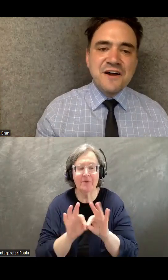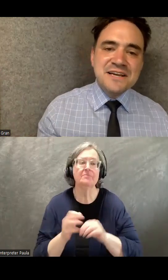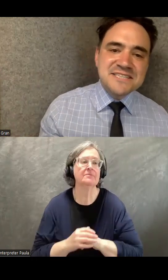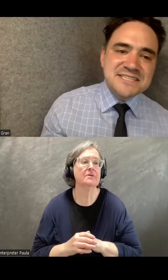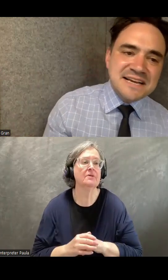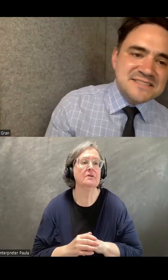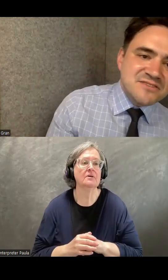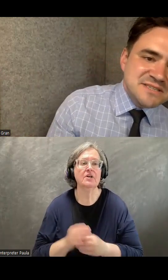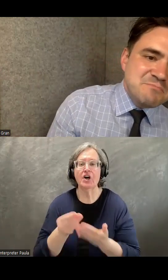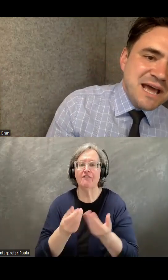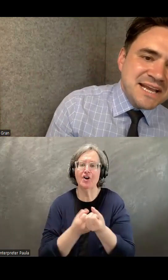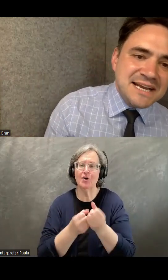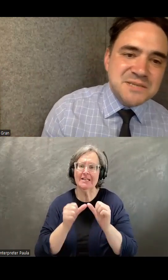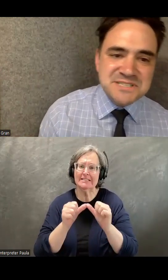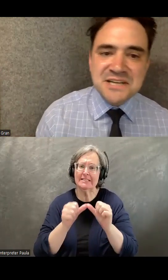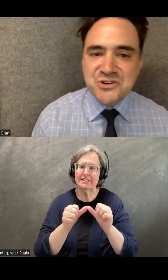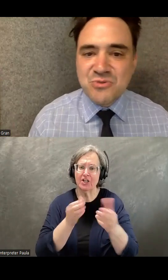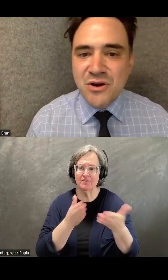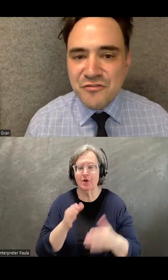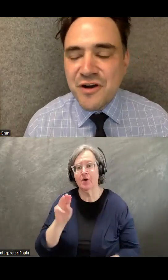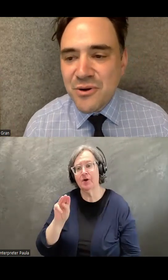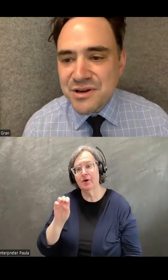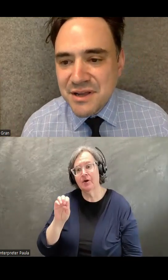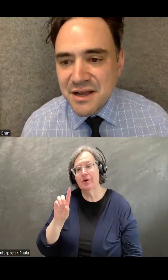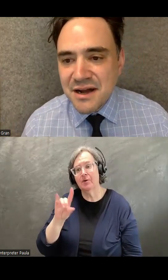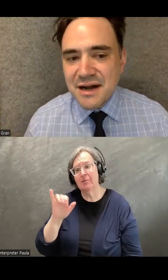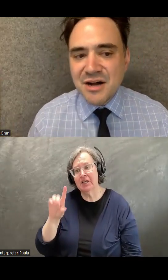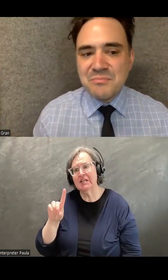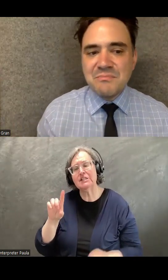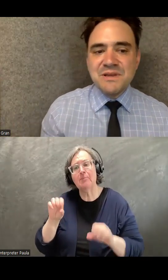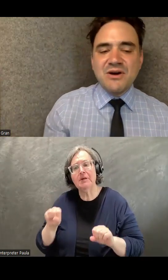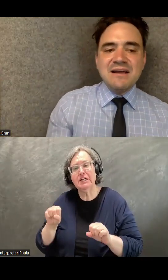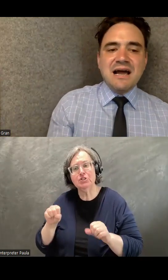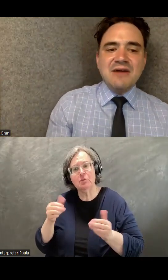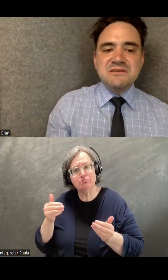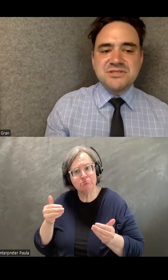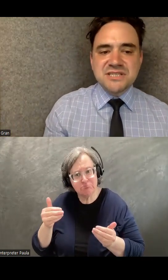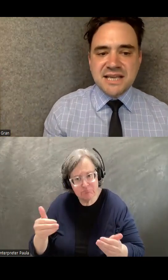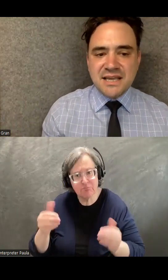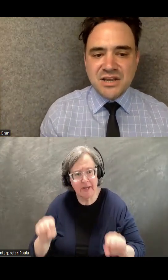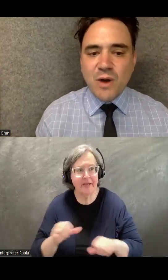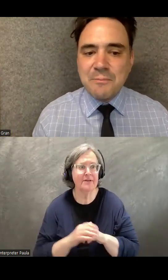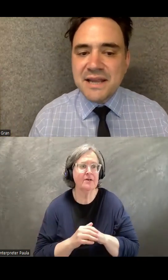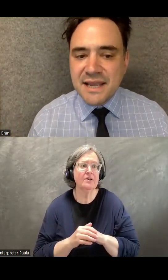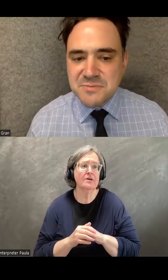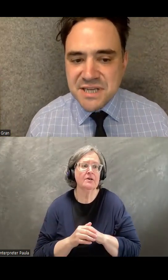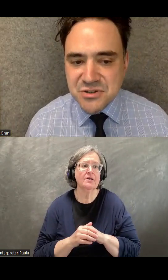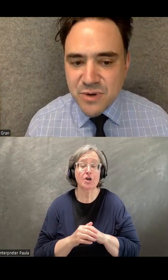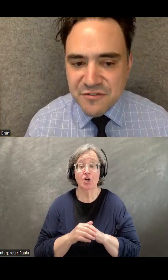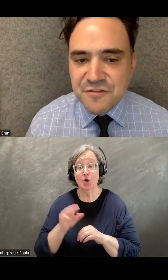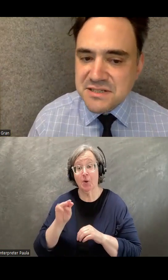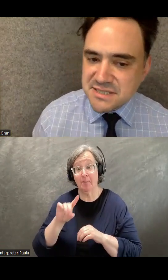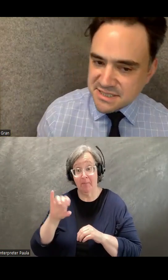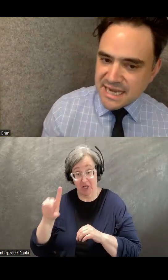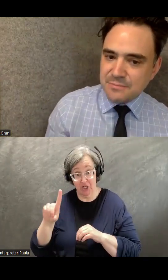So funding and sustaining the service, Medicaid as a potential road forward. I would just say, while Medicaid is a potential